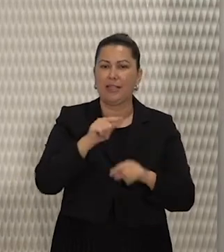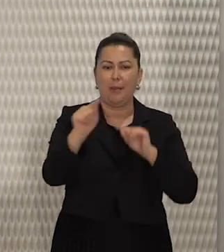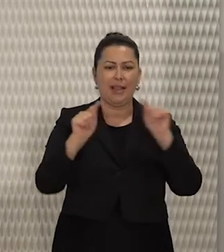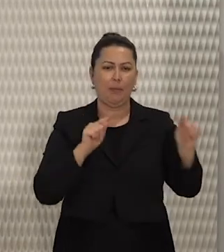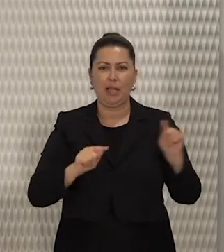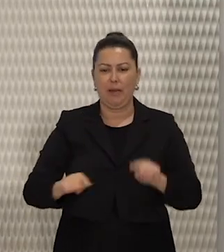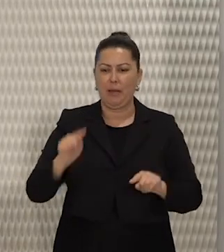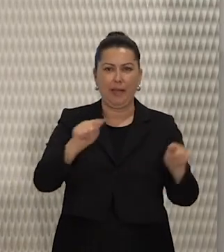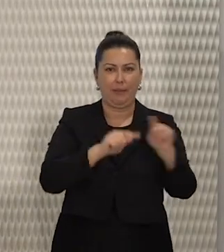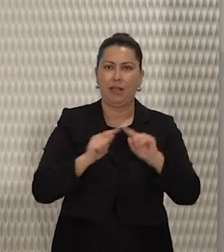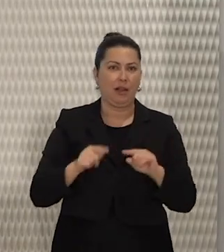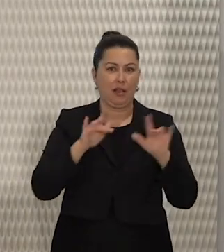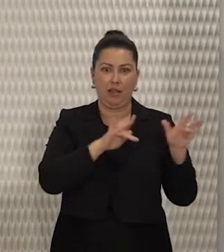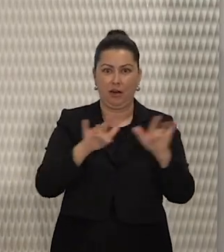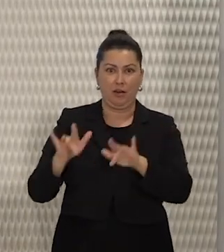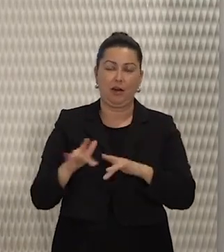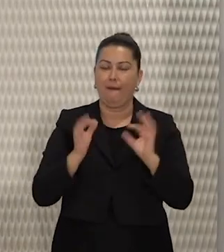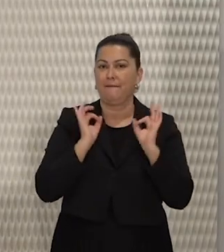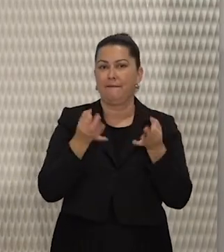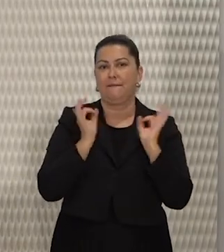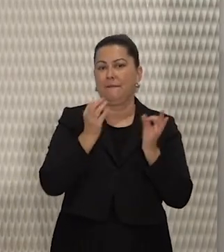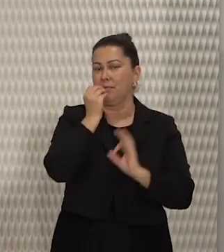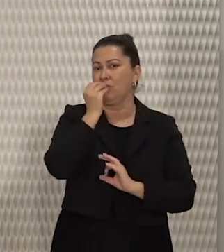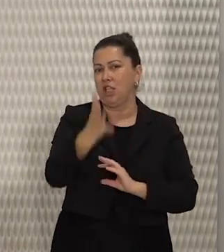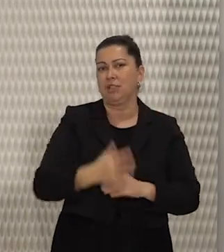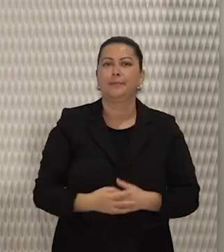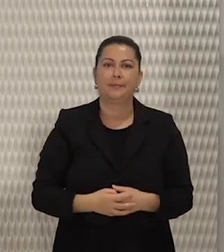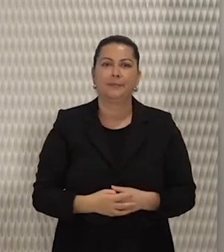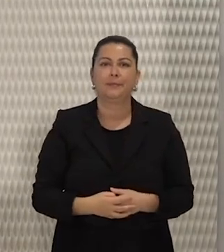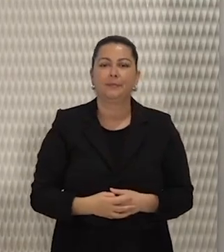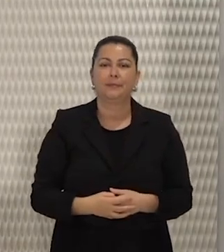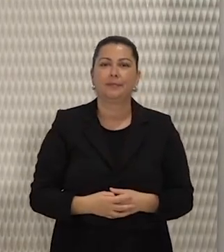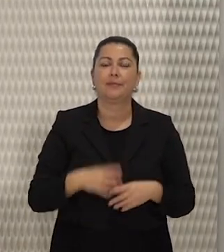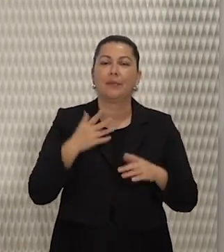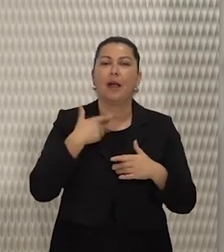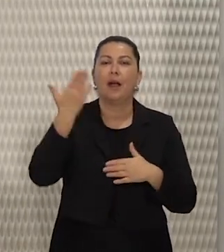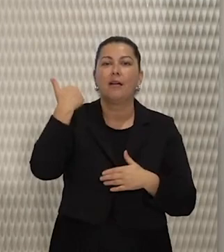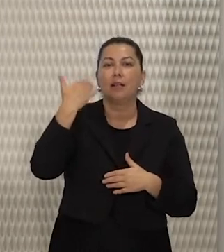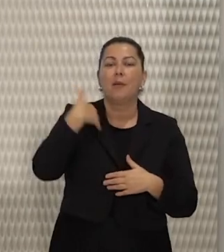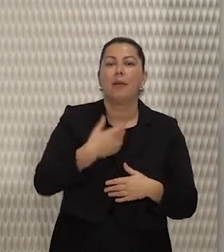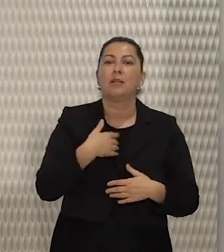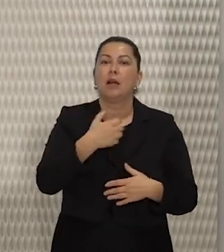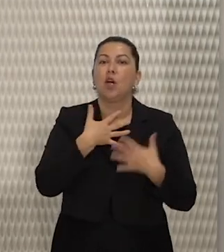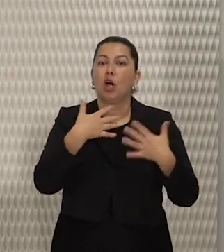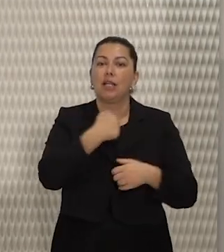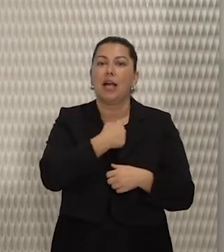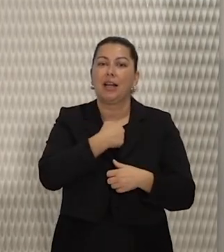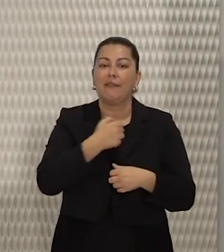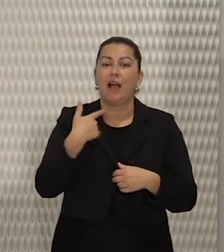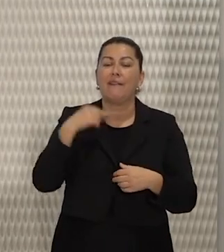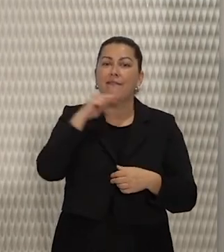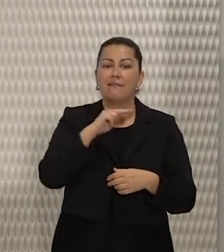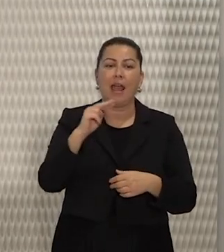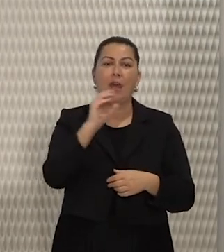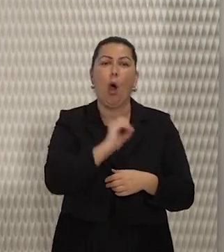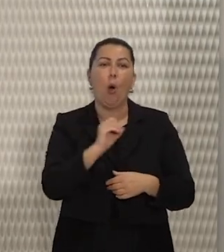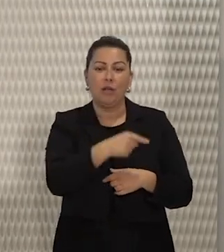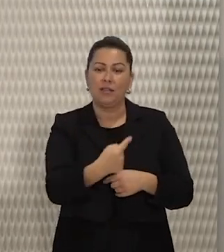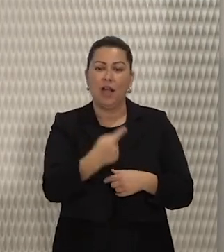that's that button. Perfect. One of the biggest fears early on is, how will Owen be viewed by the other